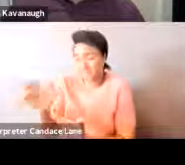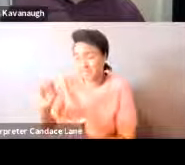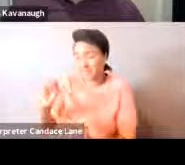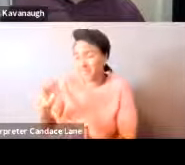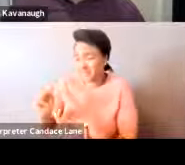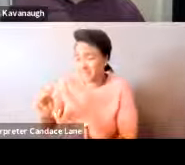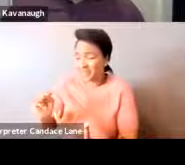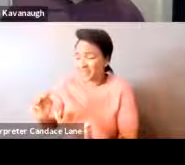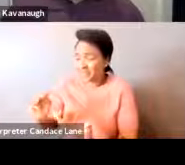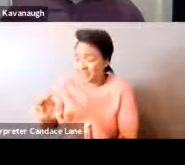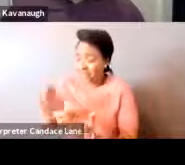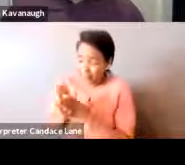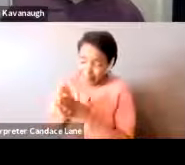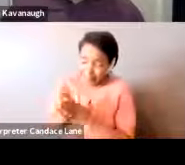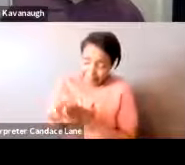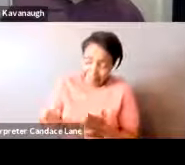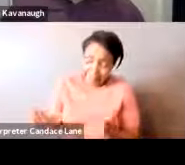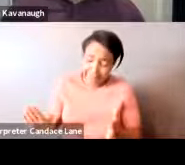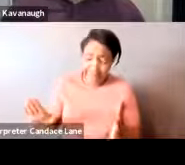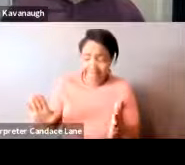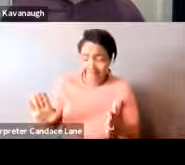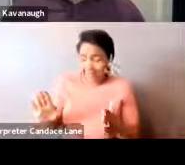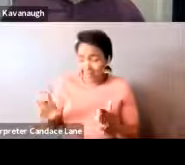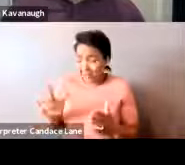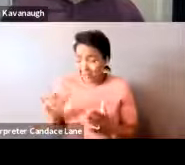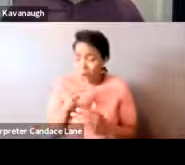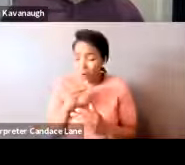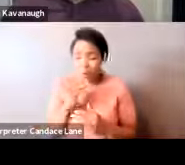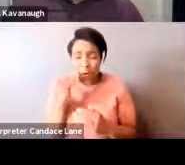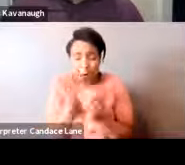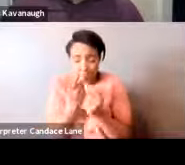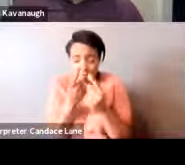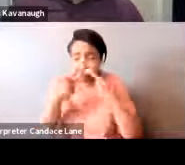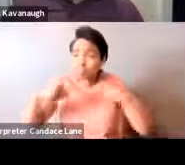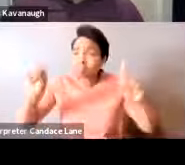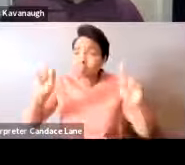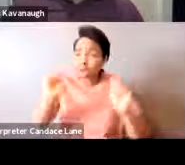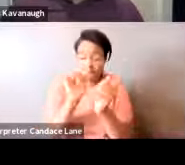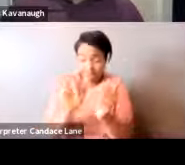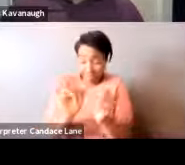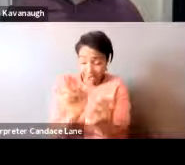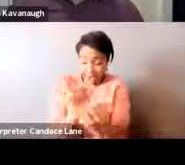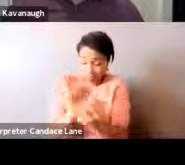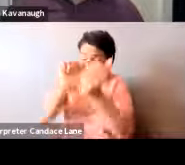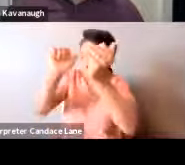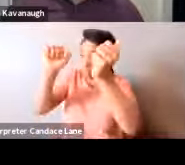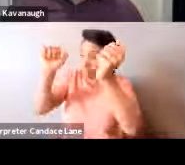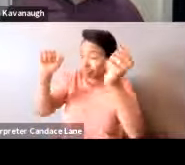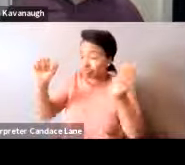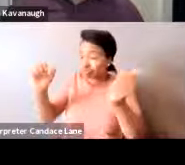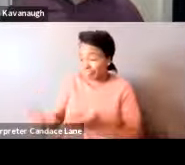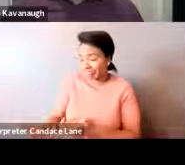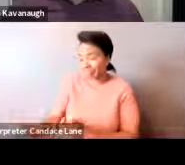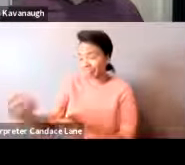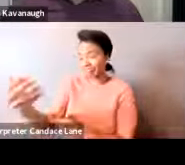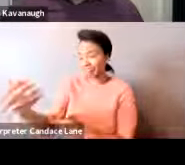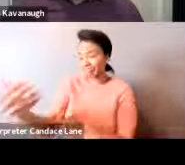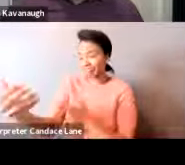soul, poems that make me whole, poems that set me free. Entezaki, gracias.